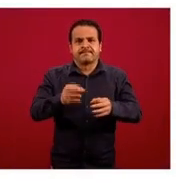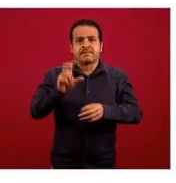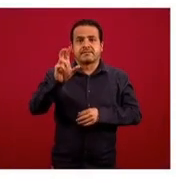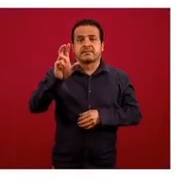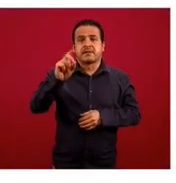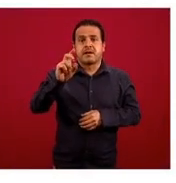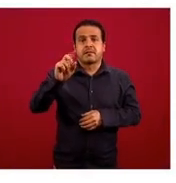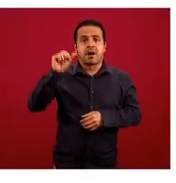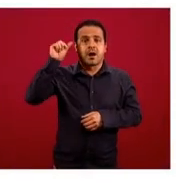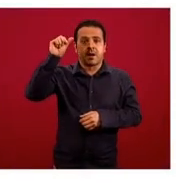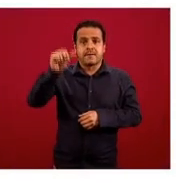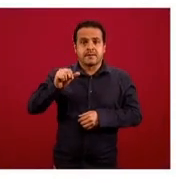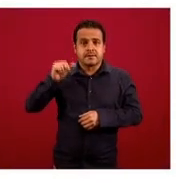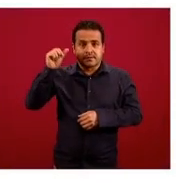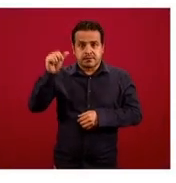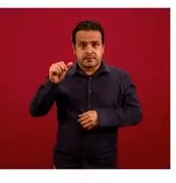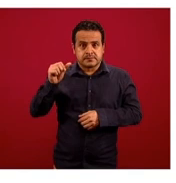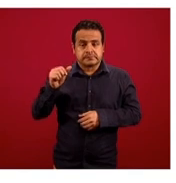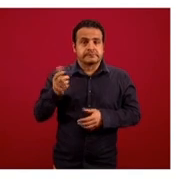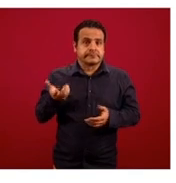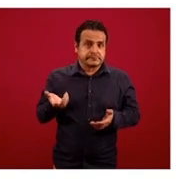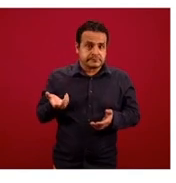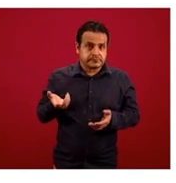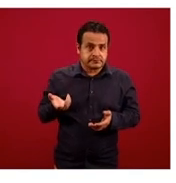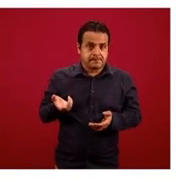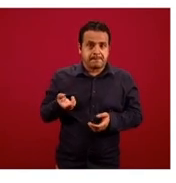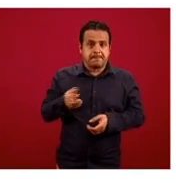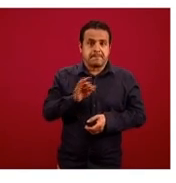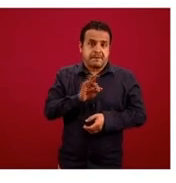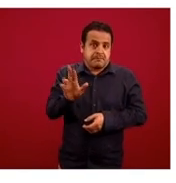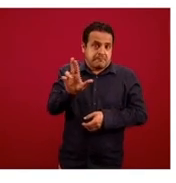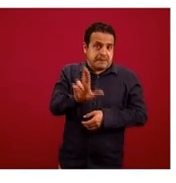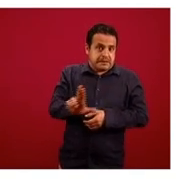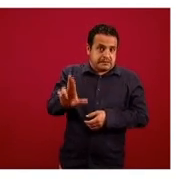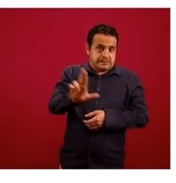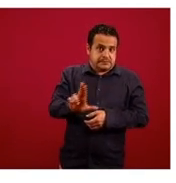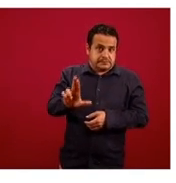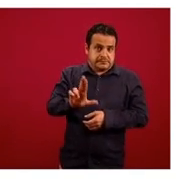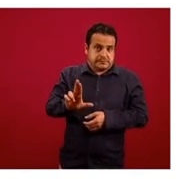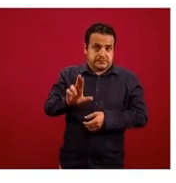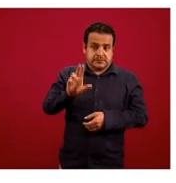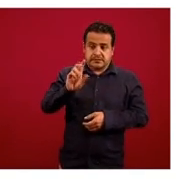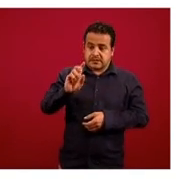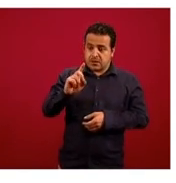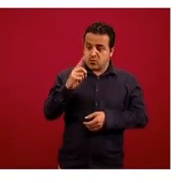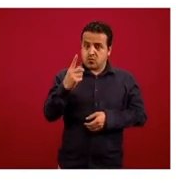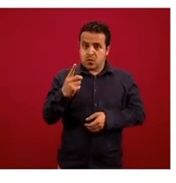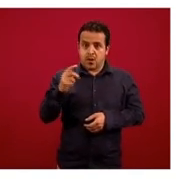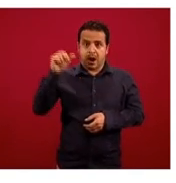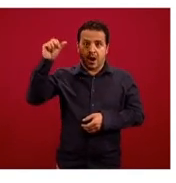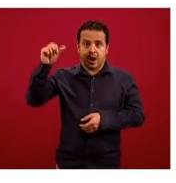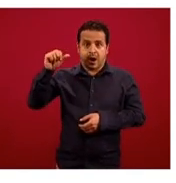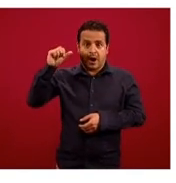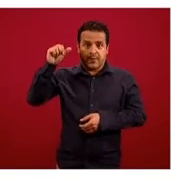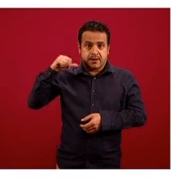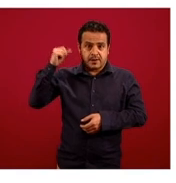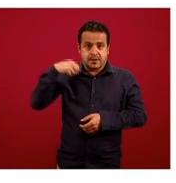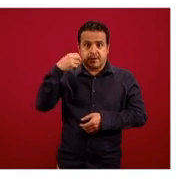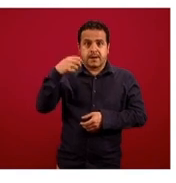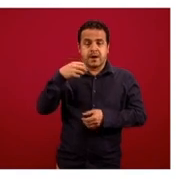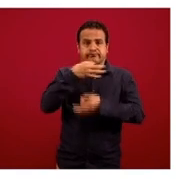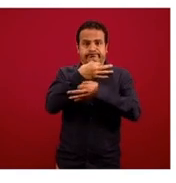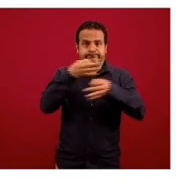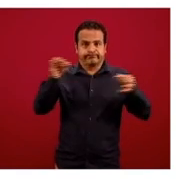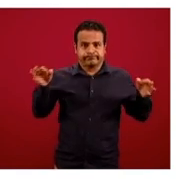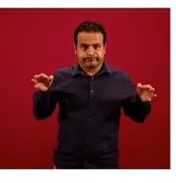on April 19. But after revisiting the information and as the pandemic continued to develop,